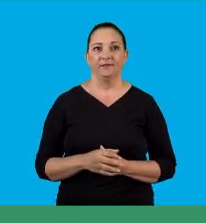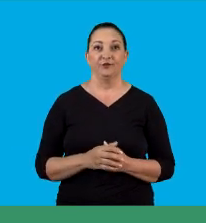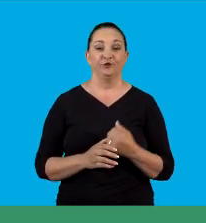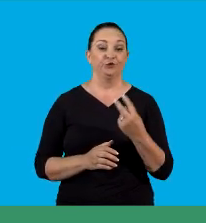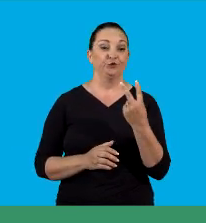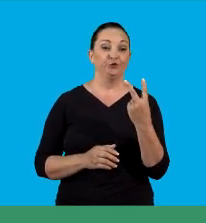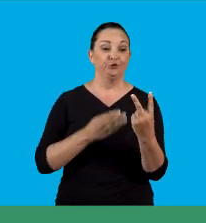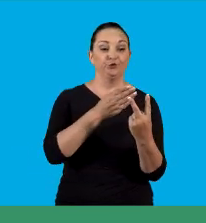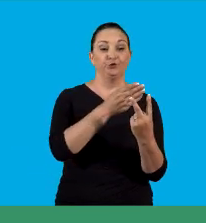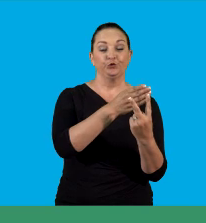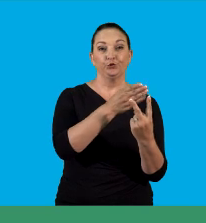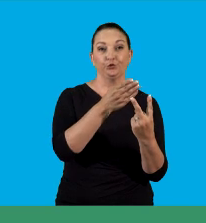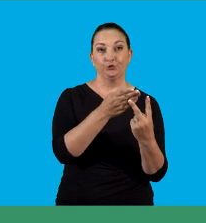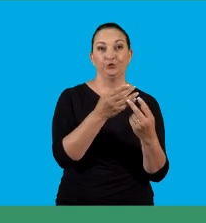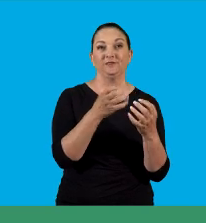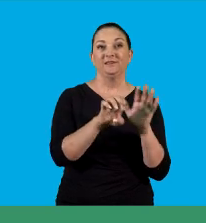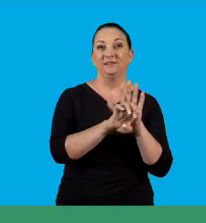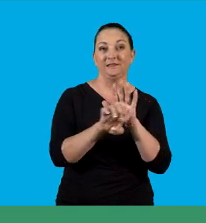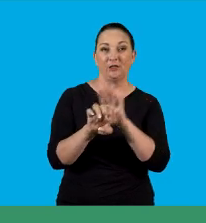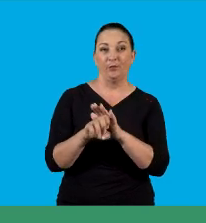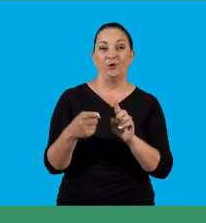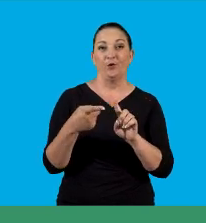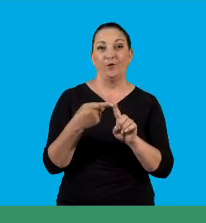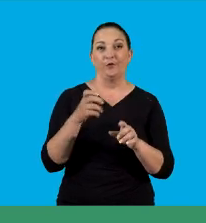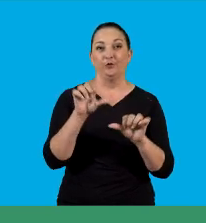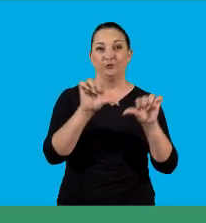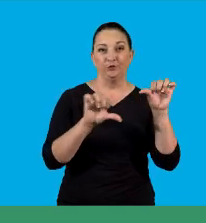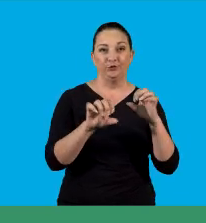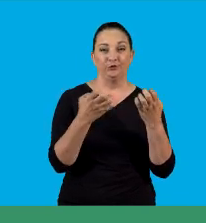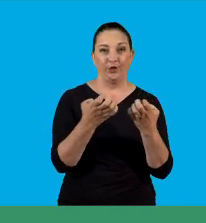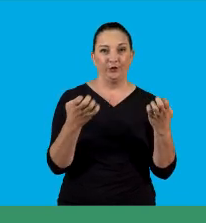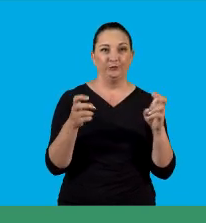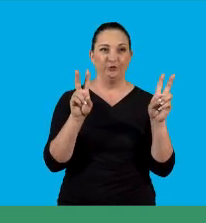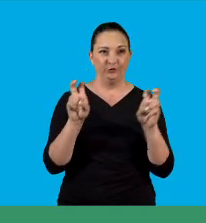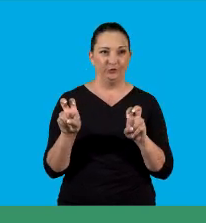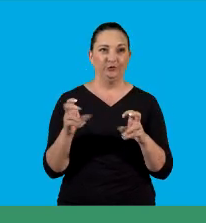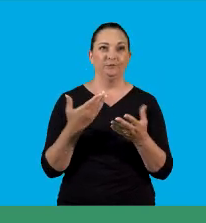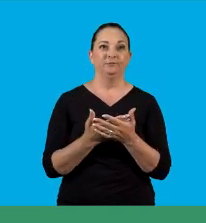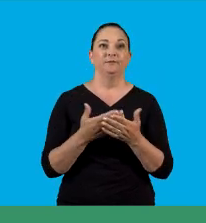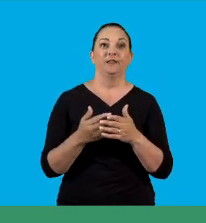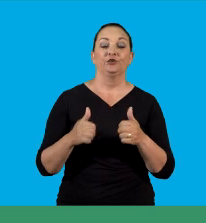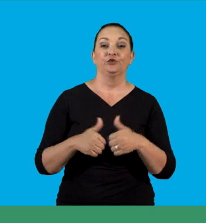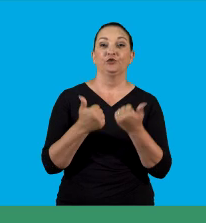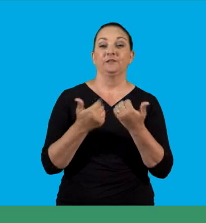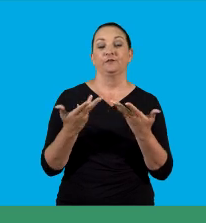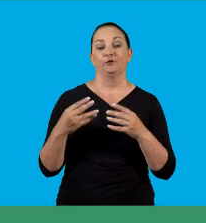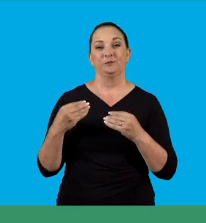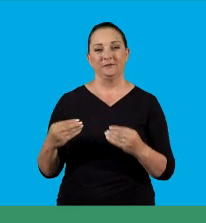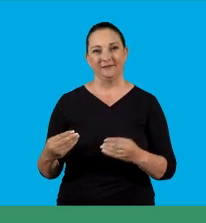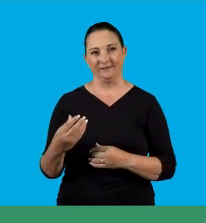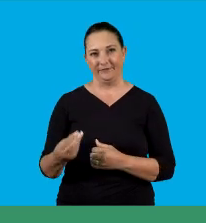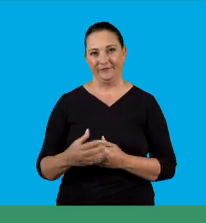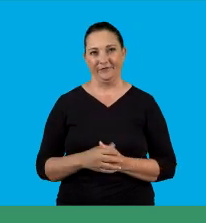two examples of contemporary socio-economic issues that may pose challenges to business